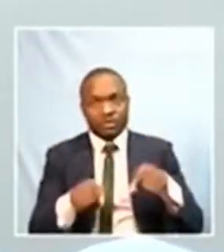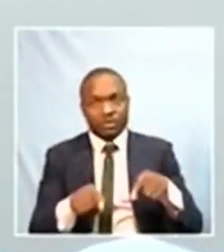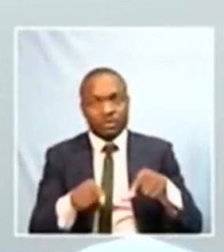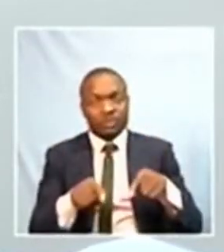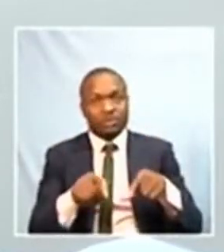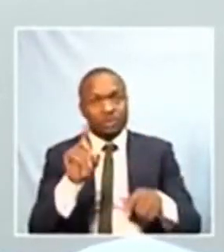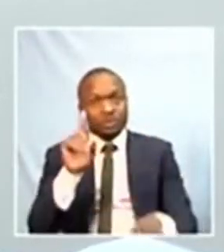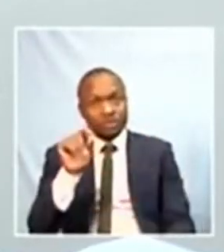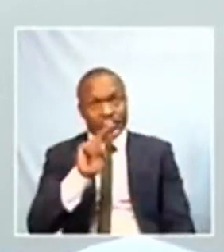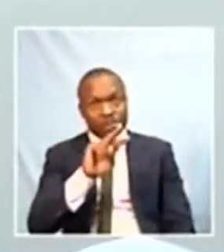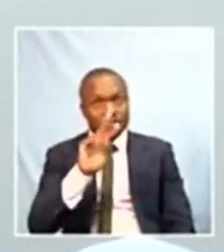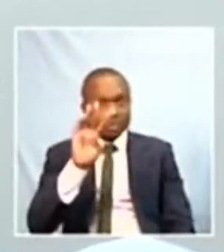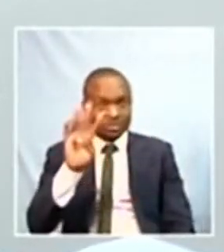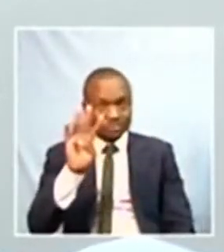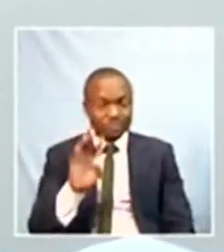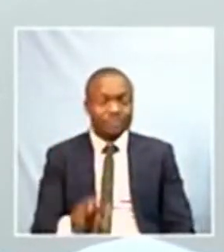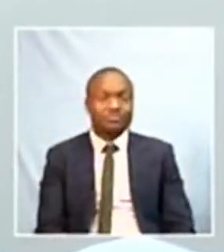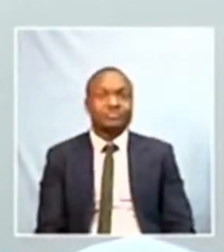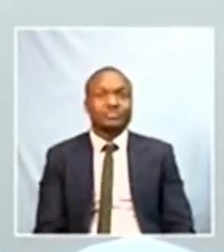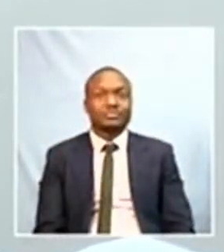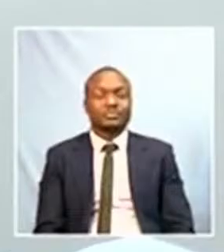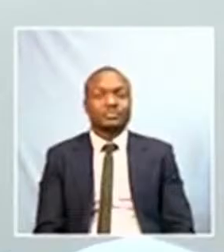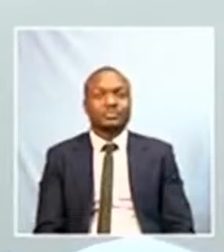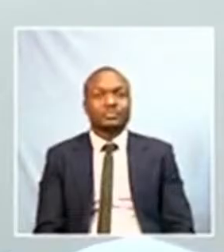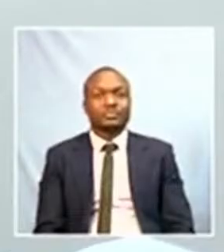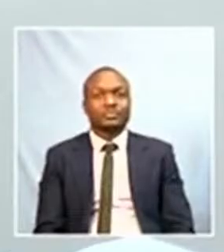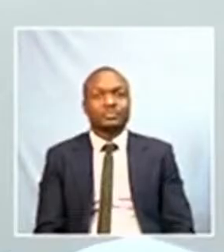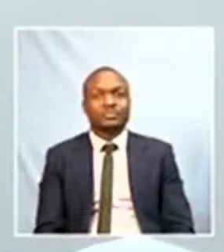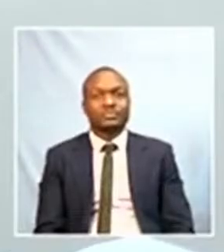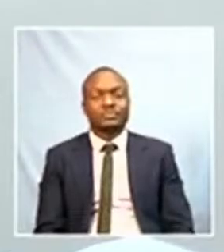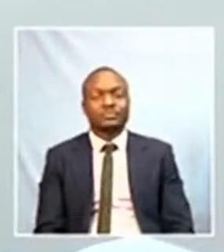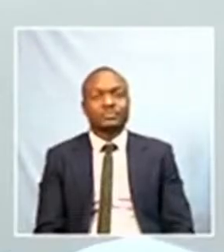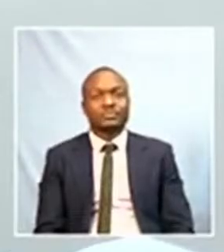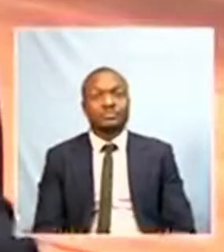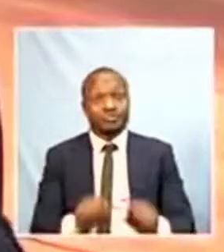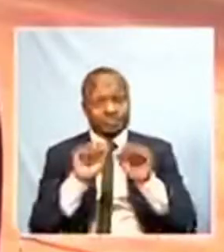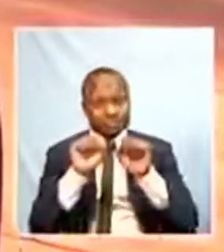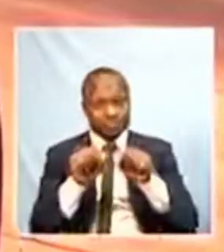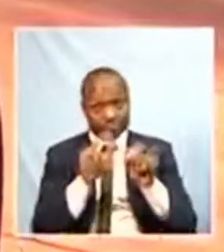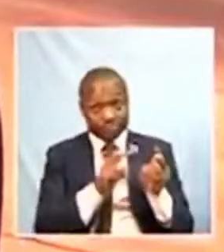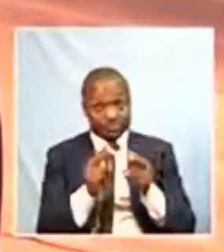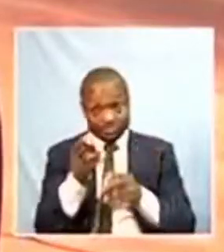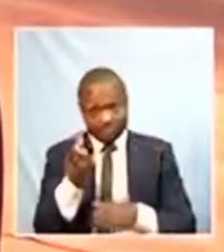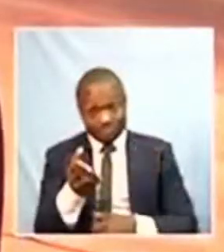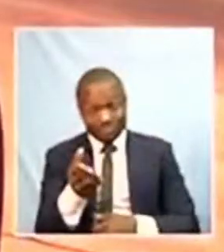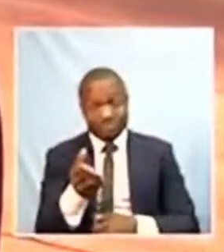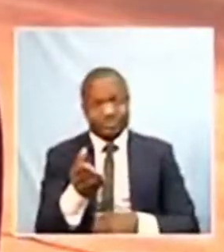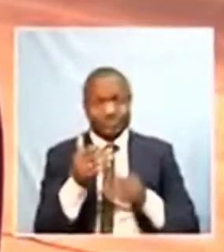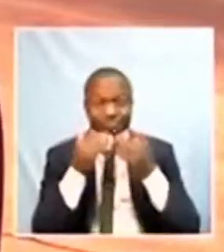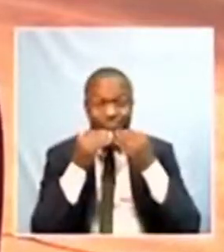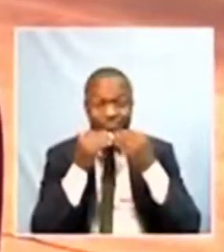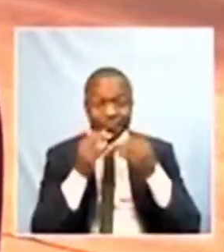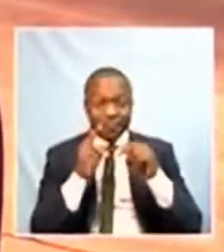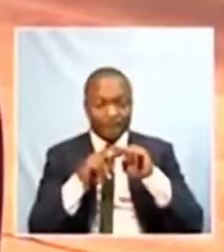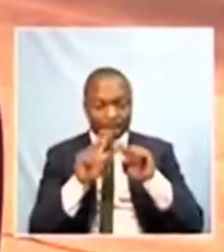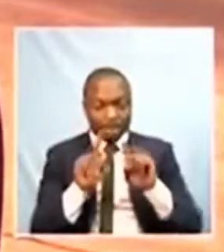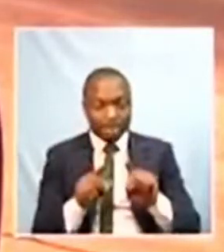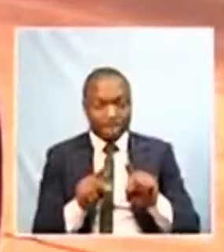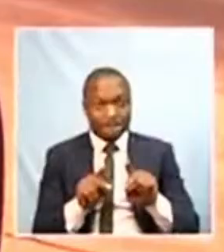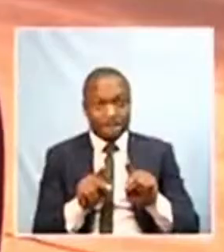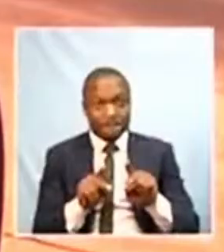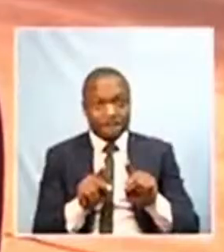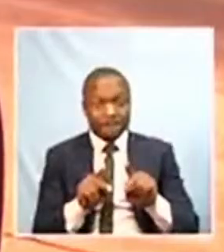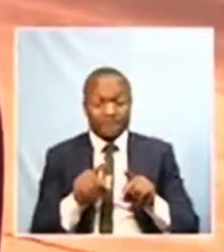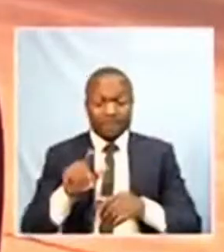2024? I can respond, Chair? Yes. Okay, thank you so much, Chairperson. Chairperson, so